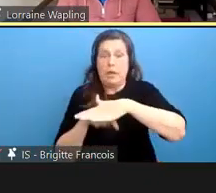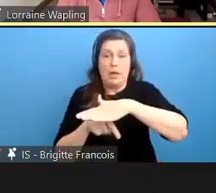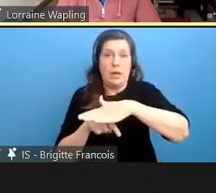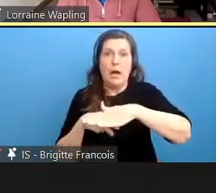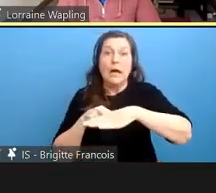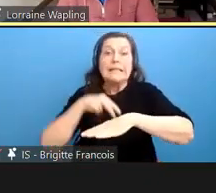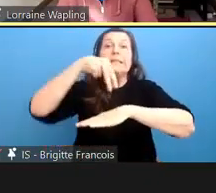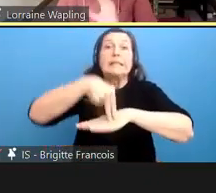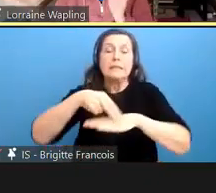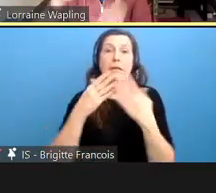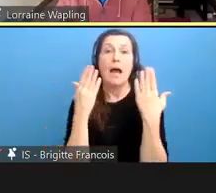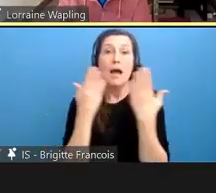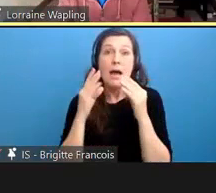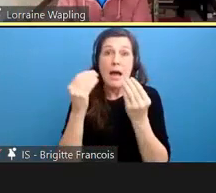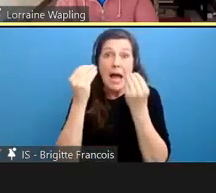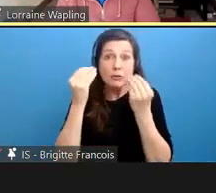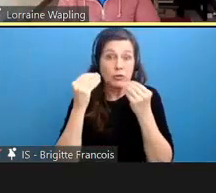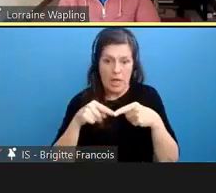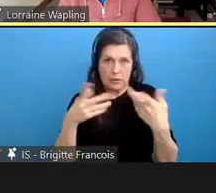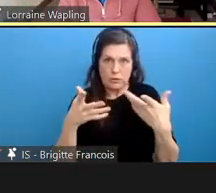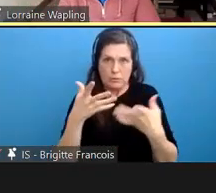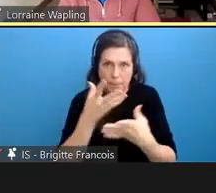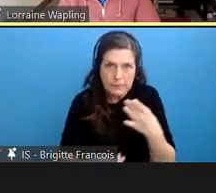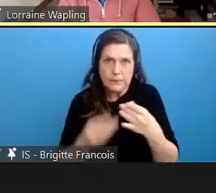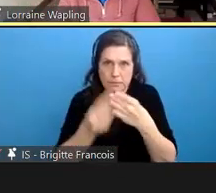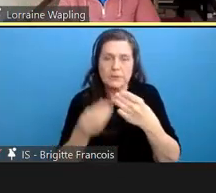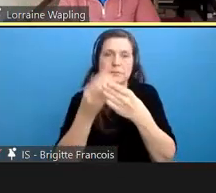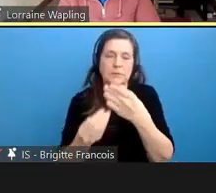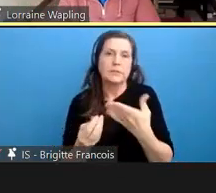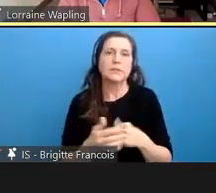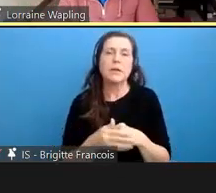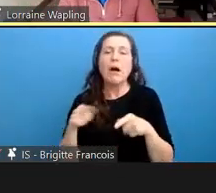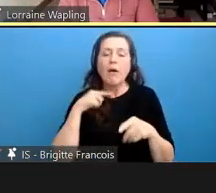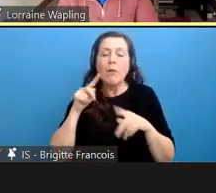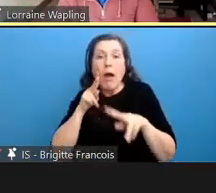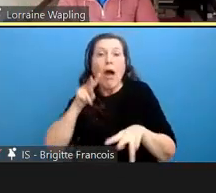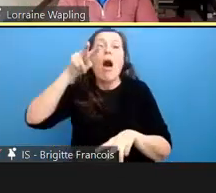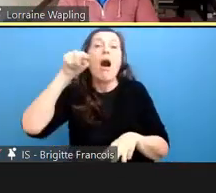deaf children rather than deaf children failing education.